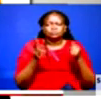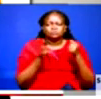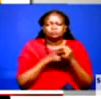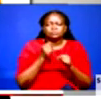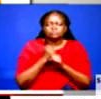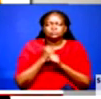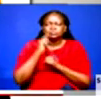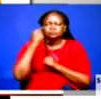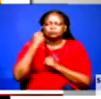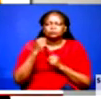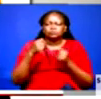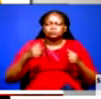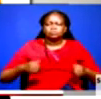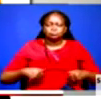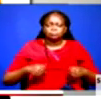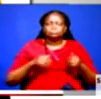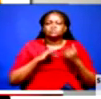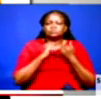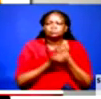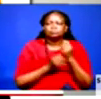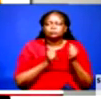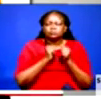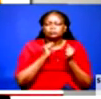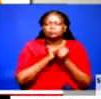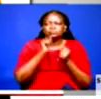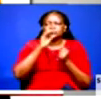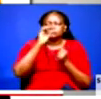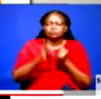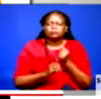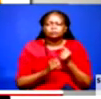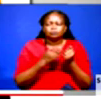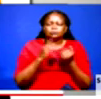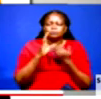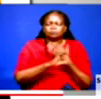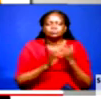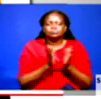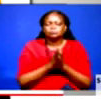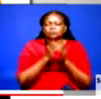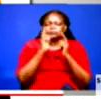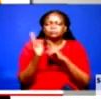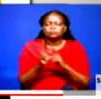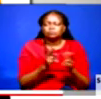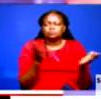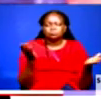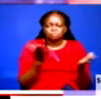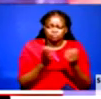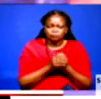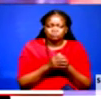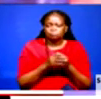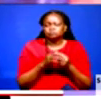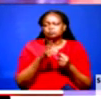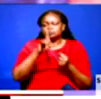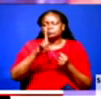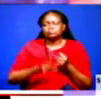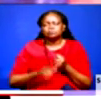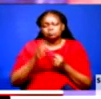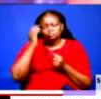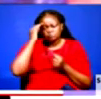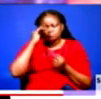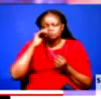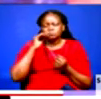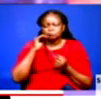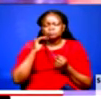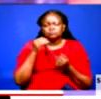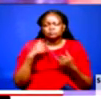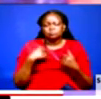teen pregnancy stands at 15% nationally and is common where illiteracy is high. Kenya National